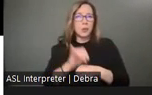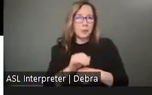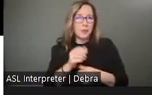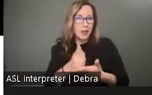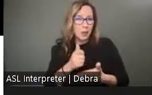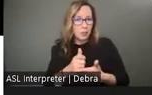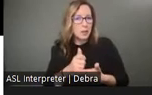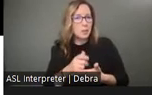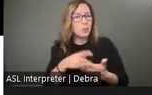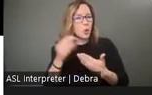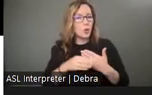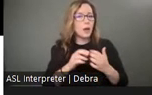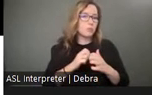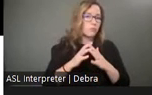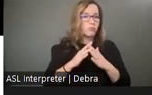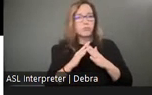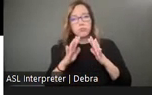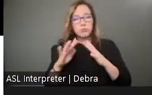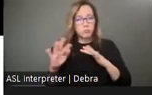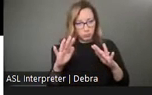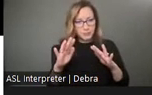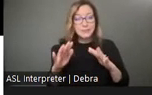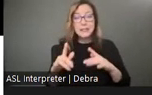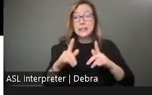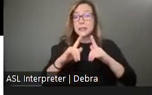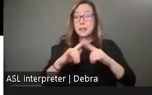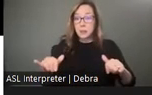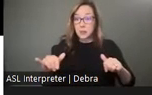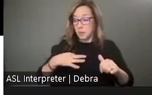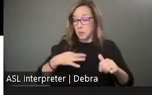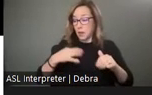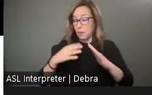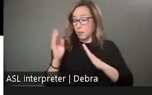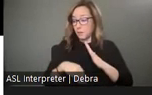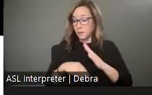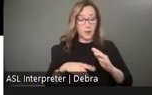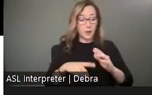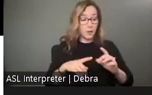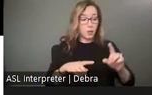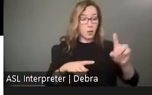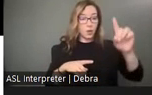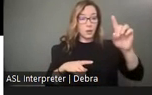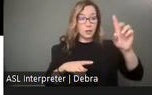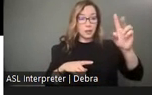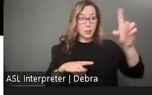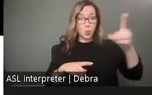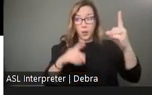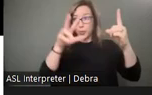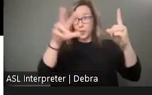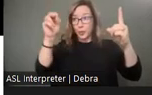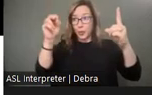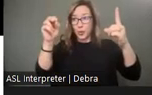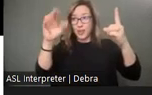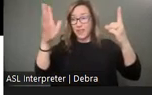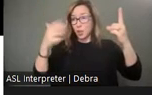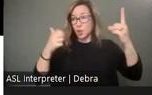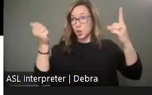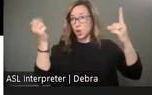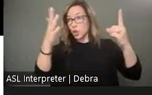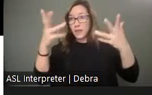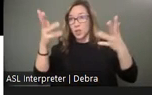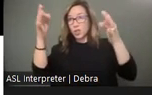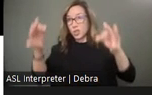online. And at the same time, if the application was submitted in day 1 through 30 in that 30-day timeline, and a determination's been made,